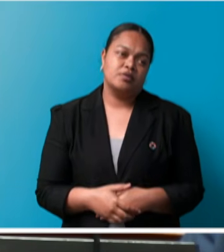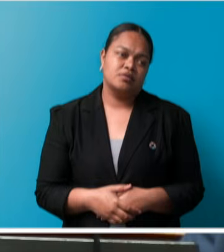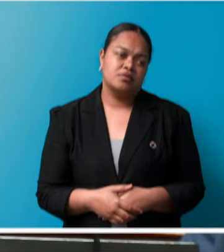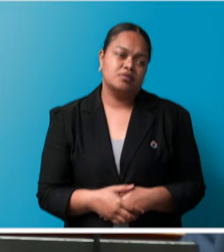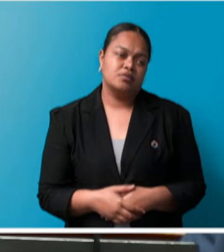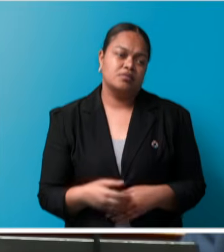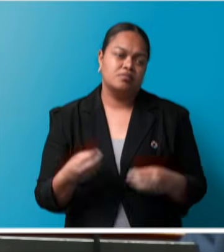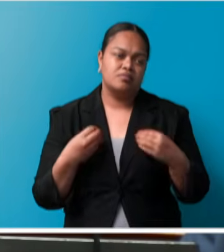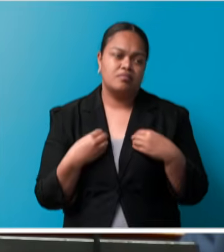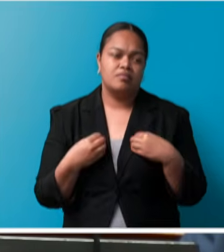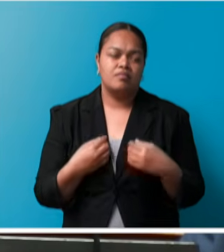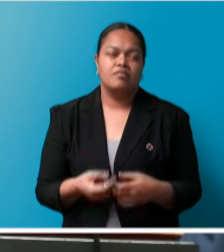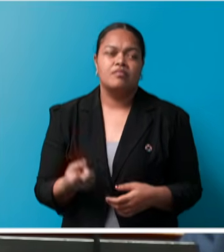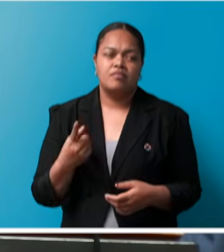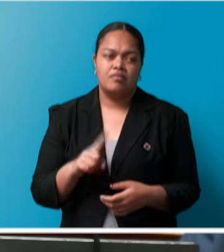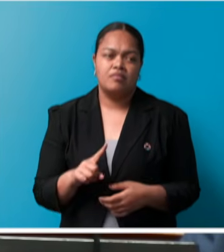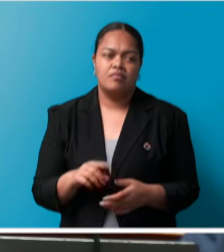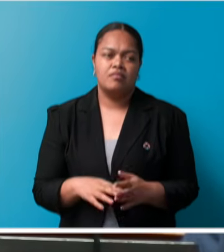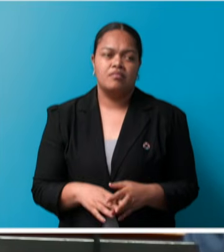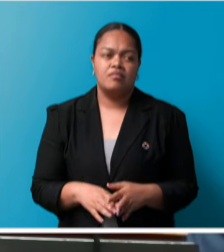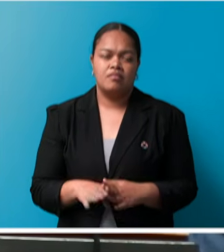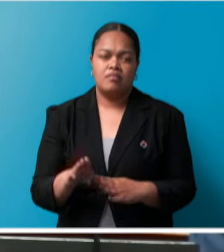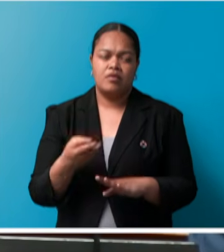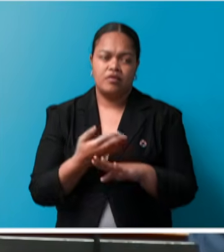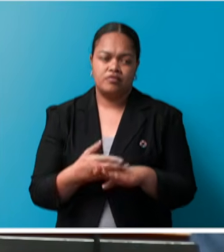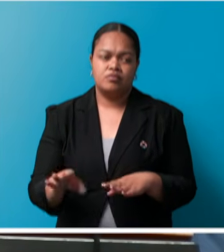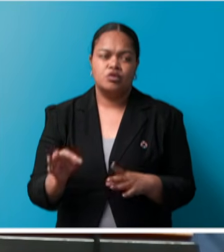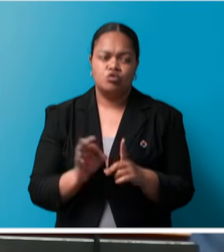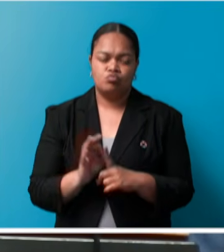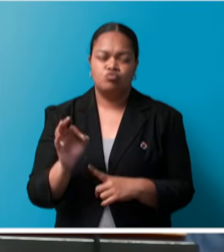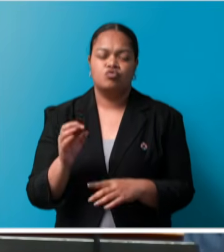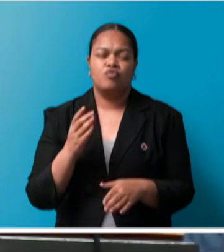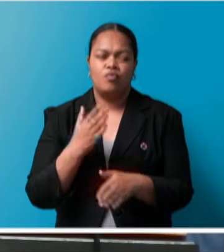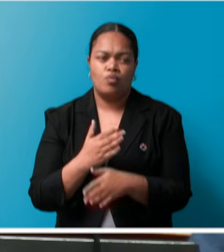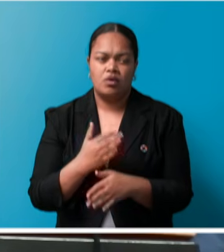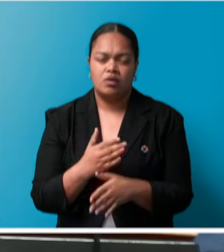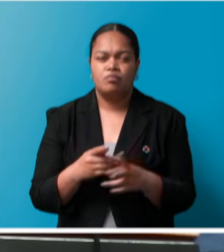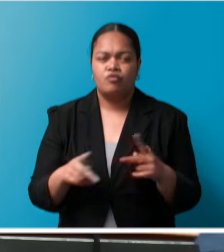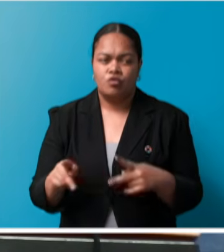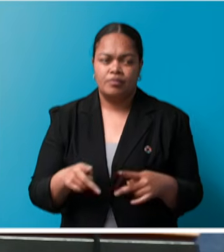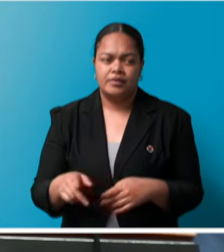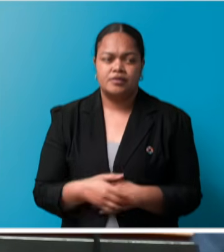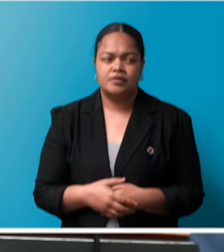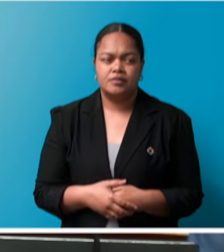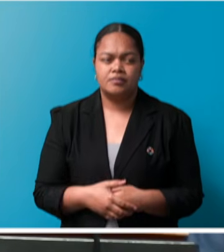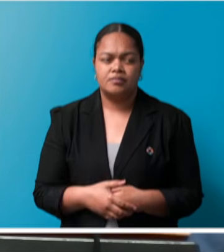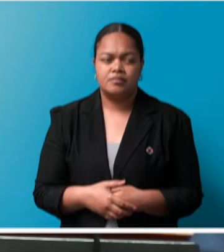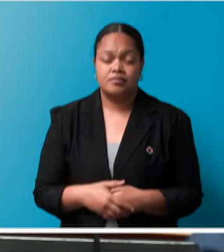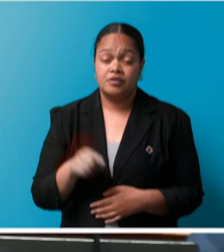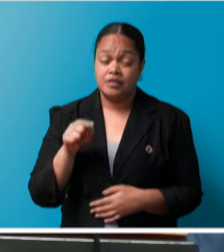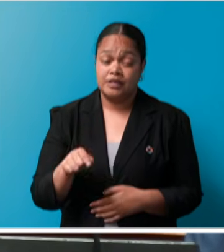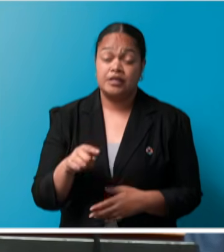entities and accelerate reform and improve operational performance. These